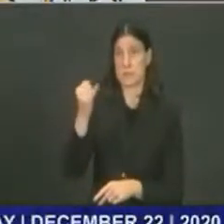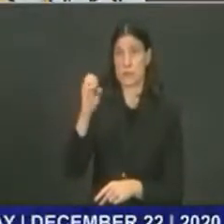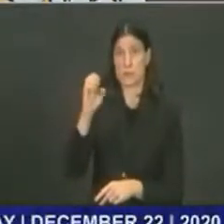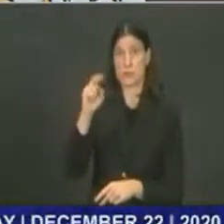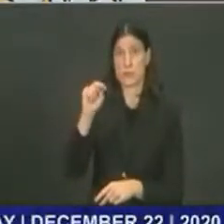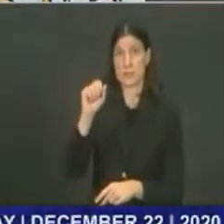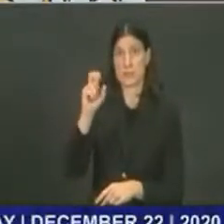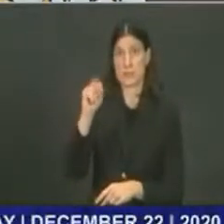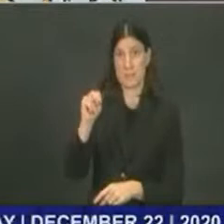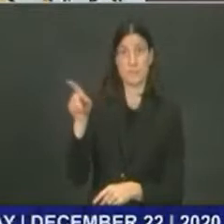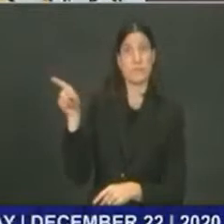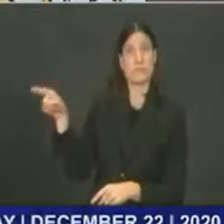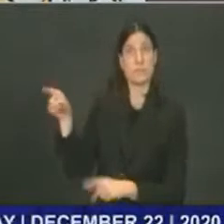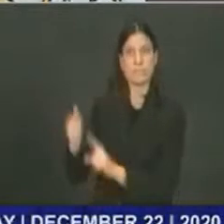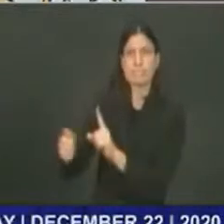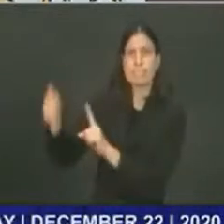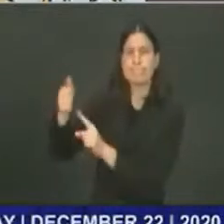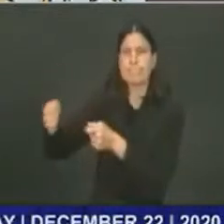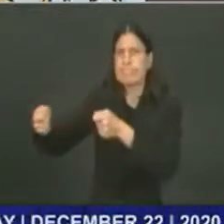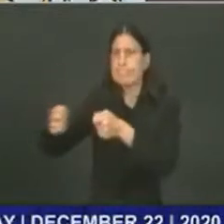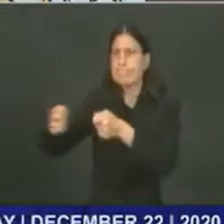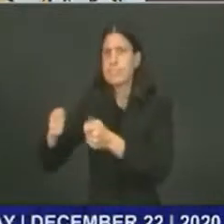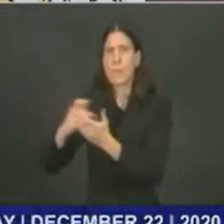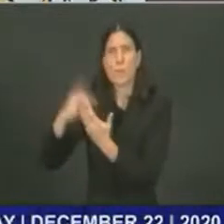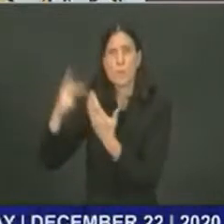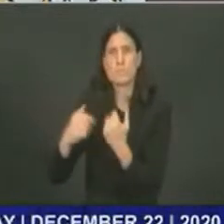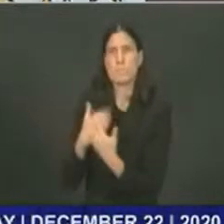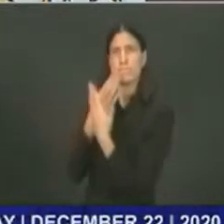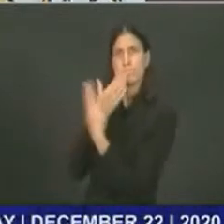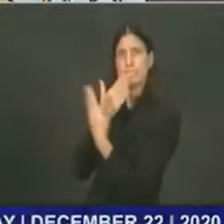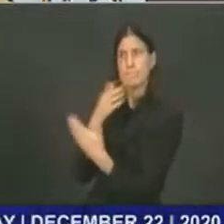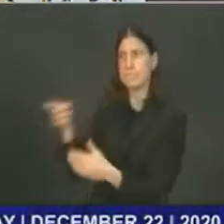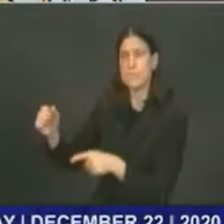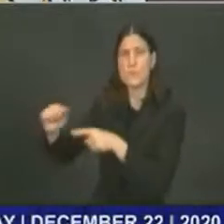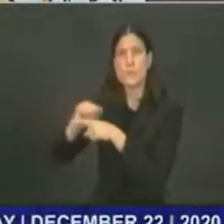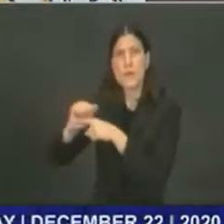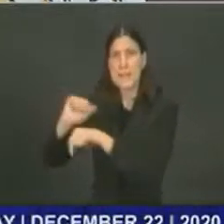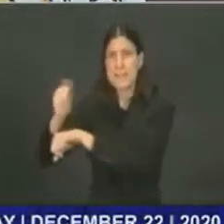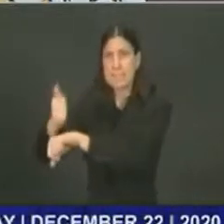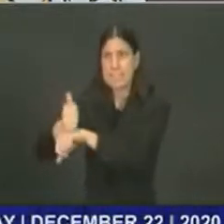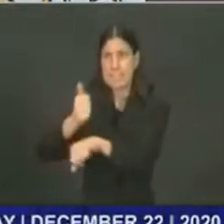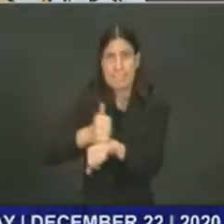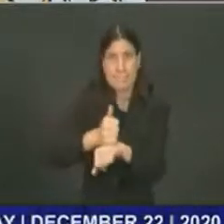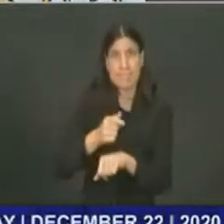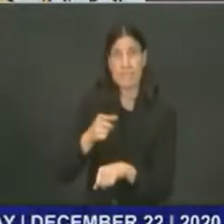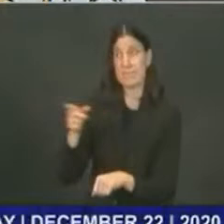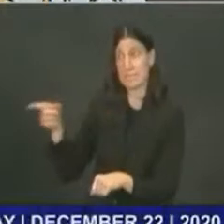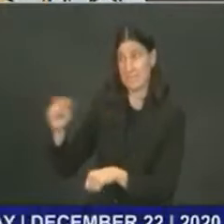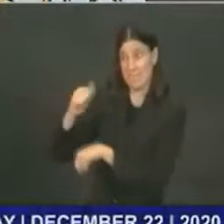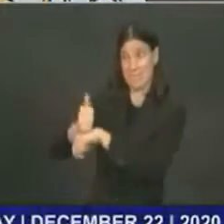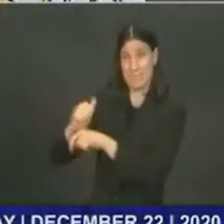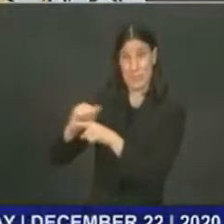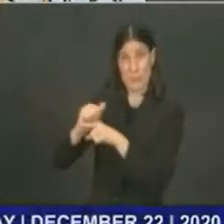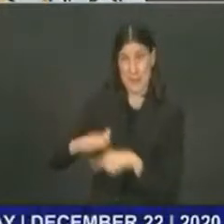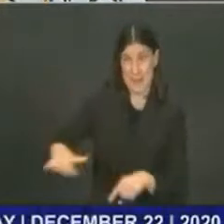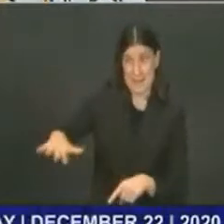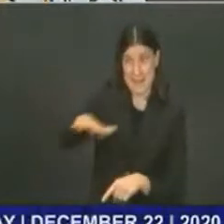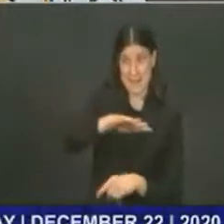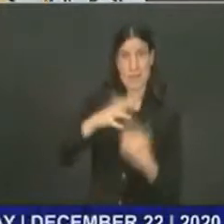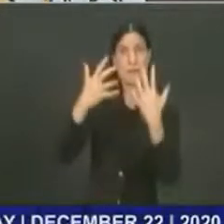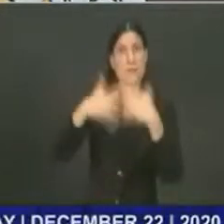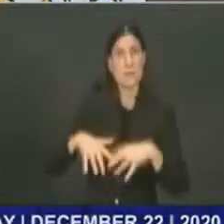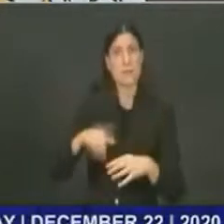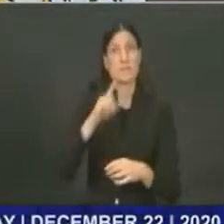you. We're not stopping, by the way. We'll get 5,000 by the end of the year, which is our goal. But